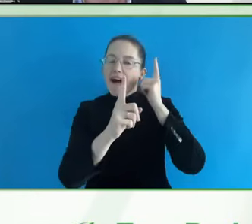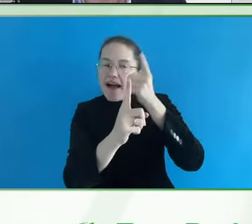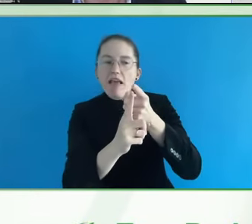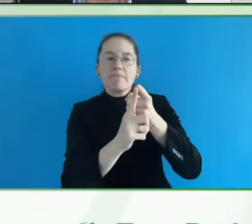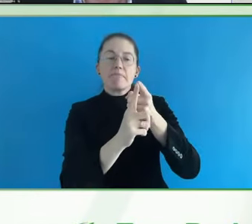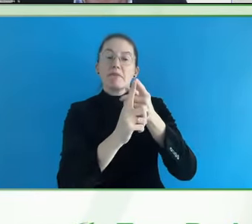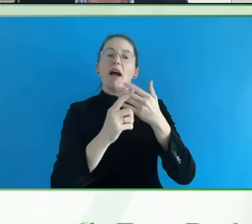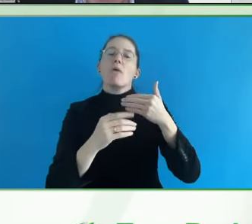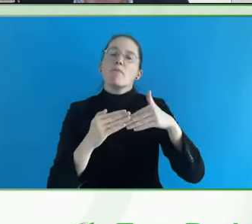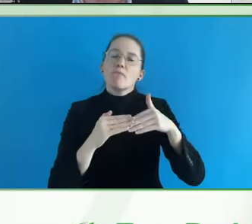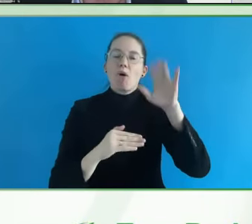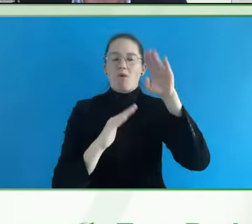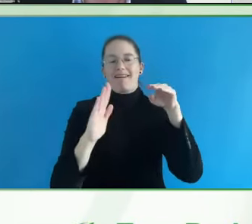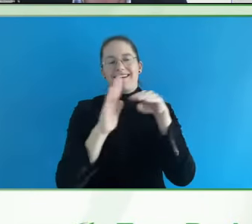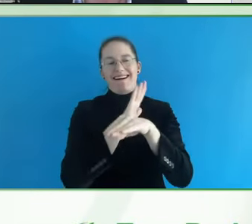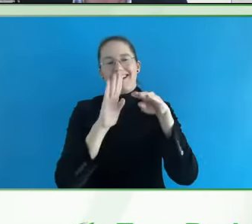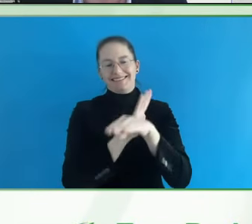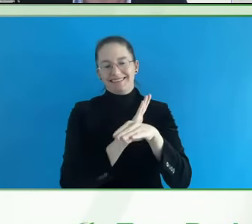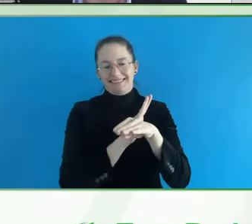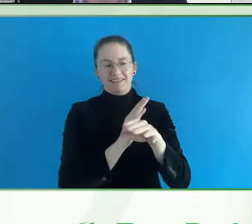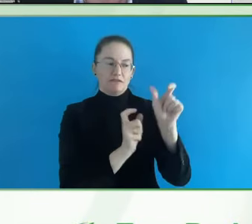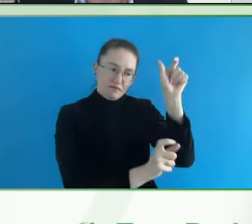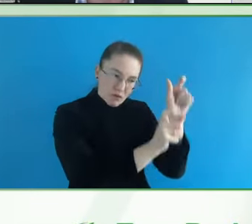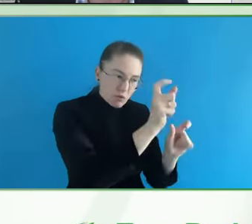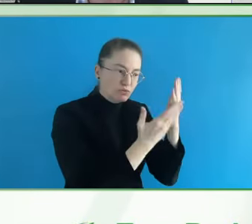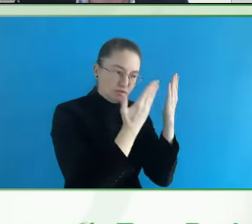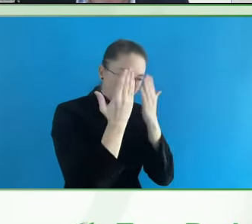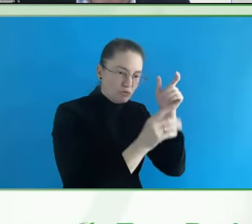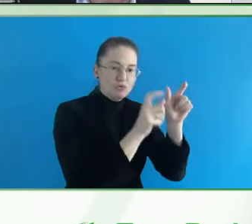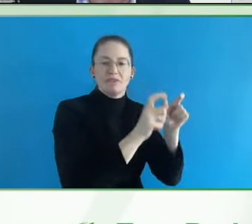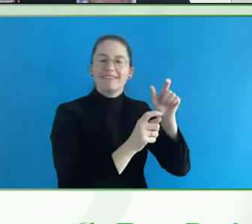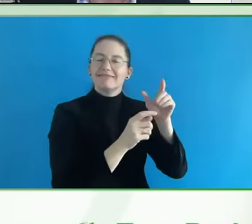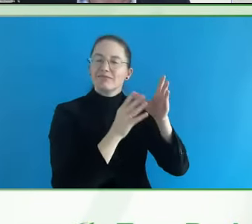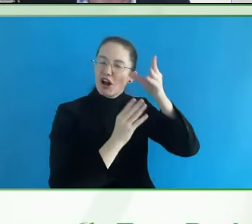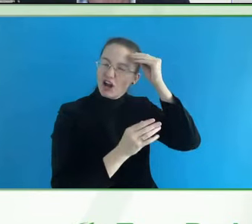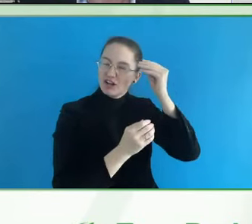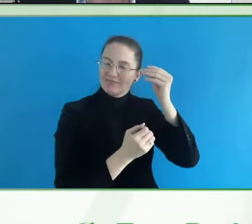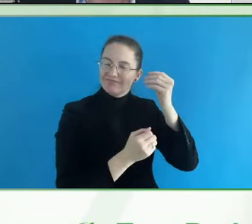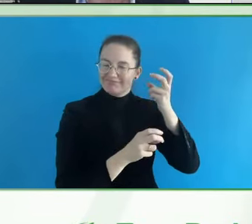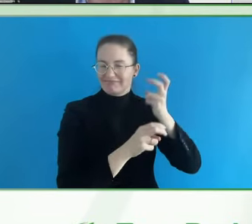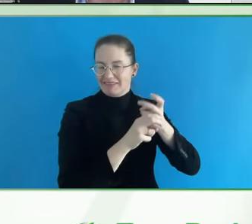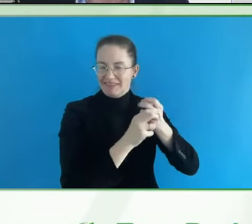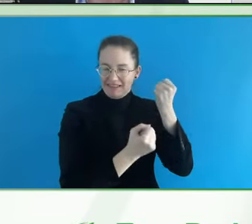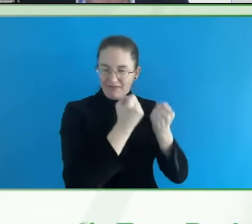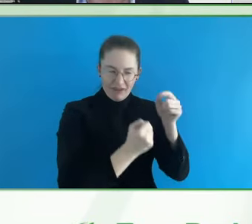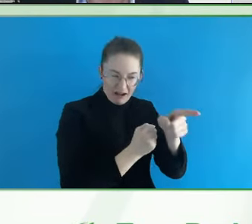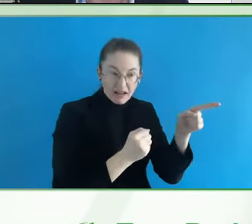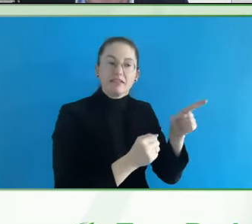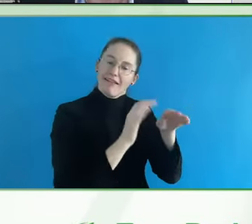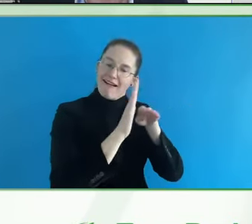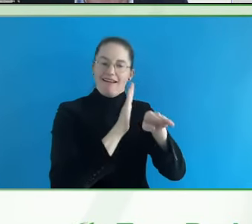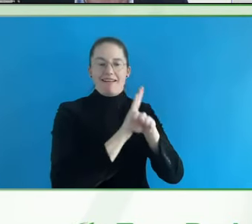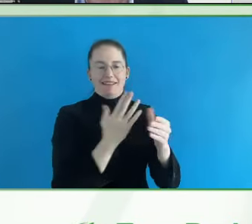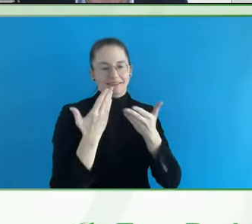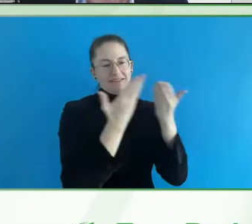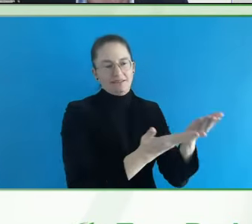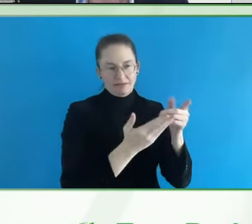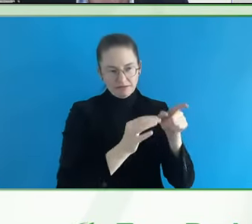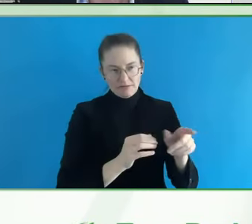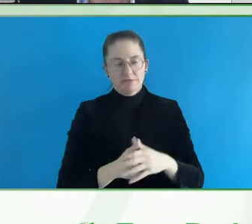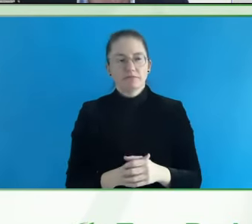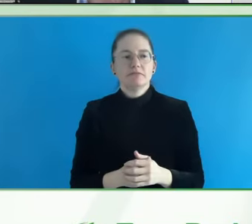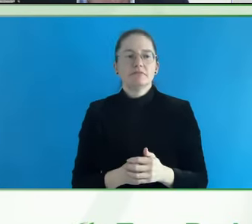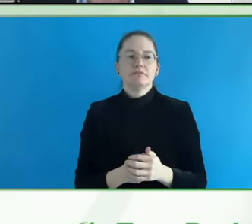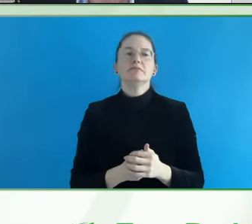With the old formulation, the former formulation of curricular elements, the evaluation criteria gave a lot of weight to